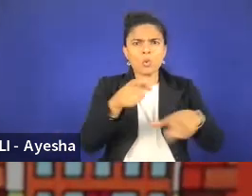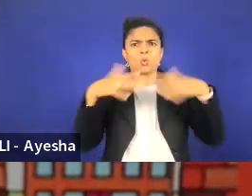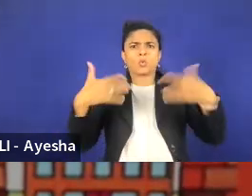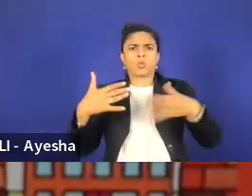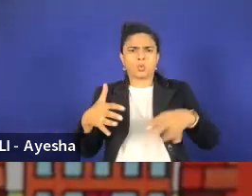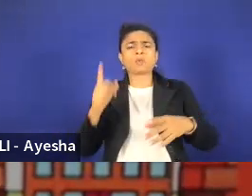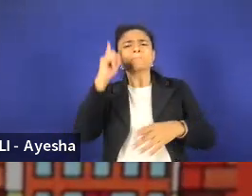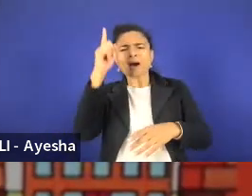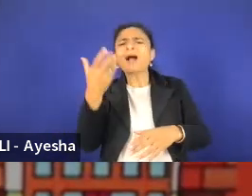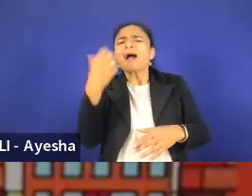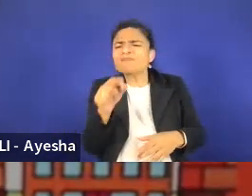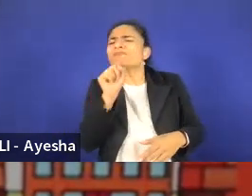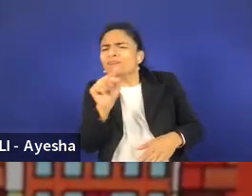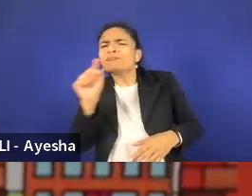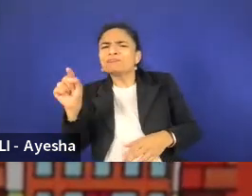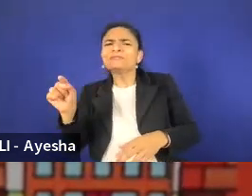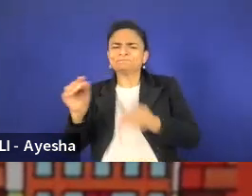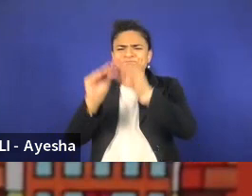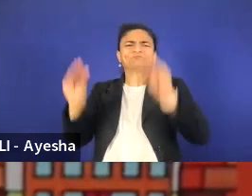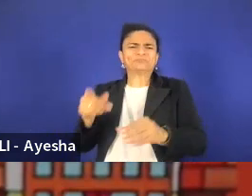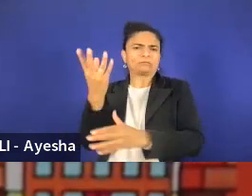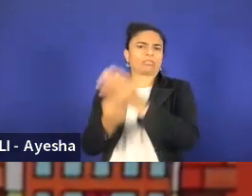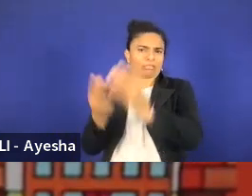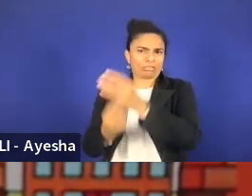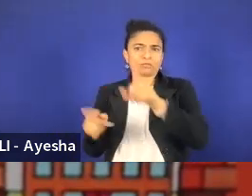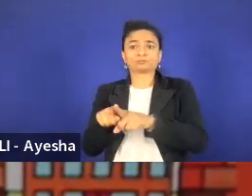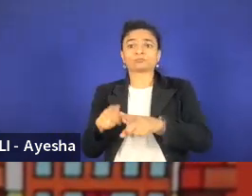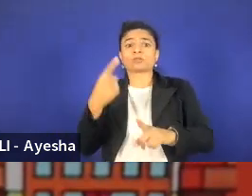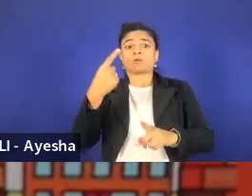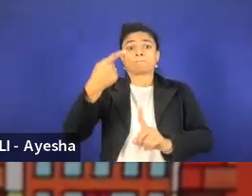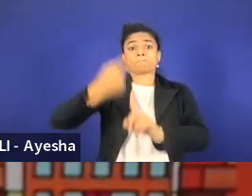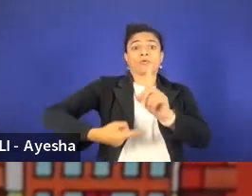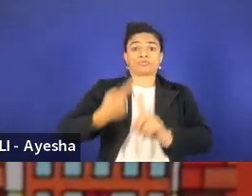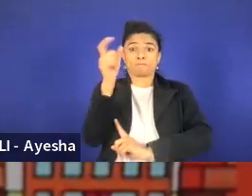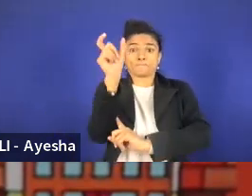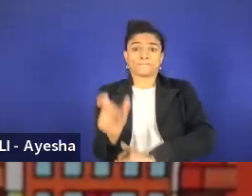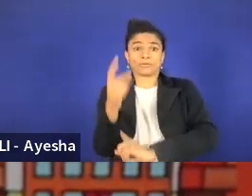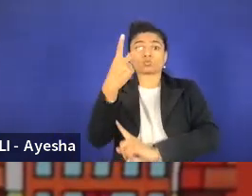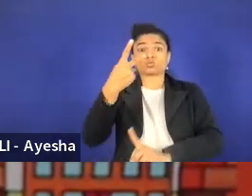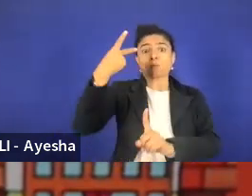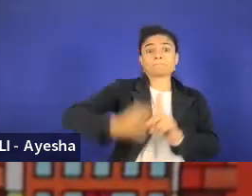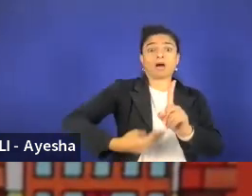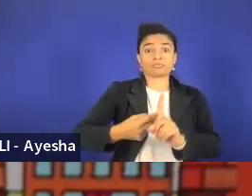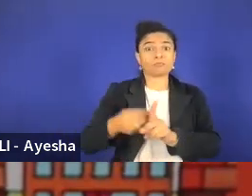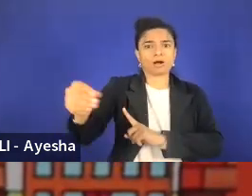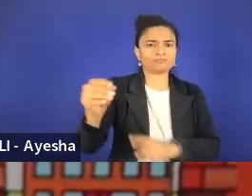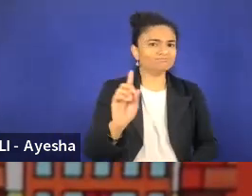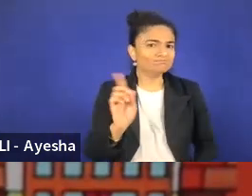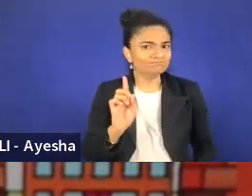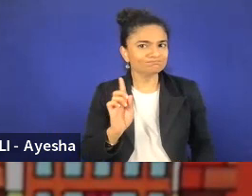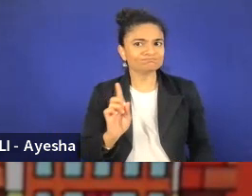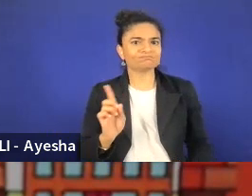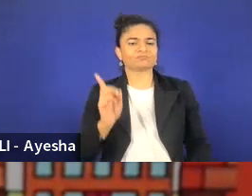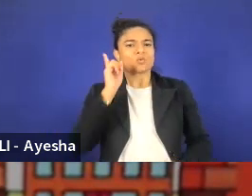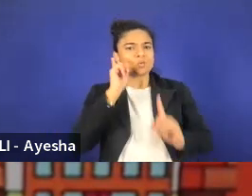schemes. This simply means that a person with a disability in a family setting living below the poverty line will